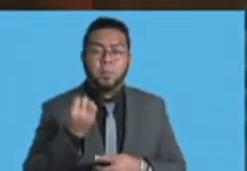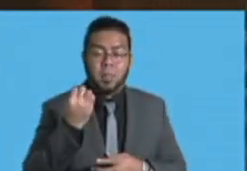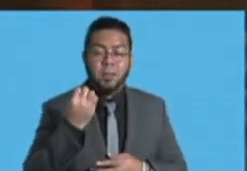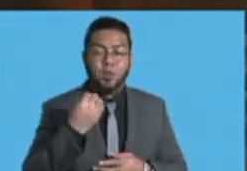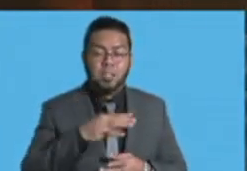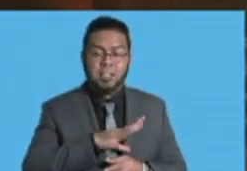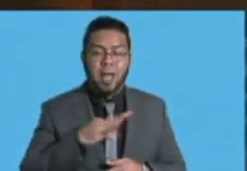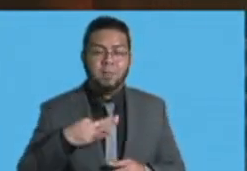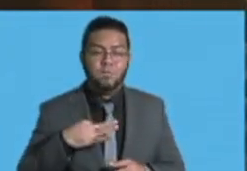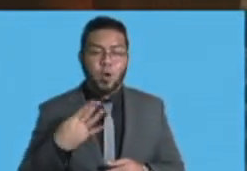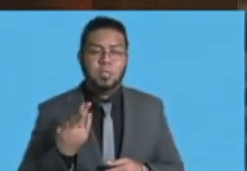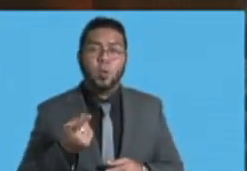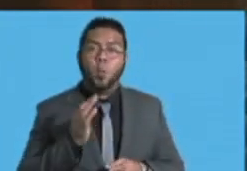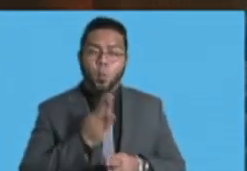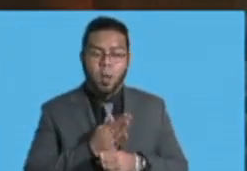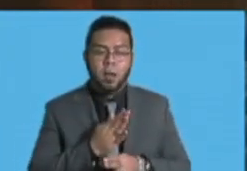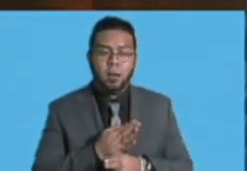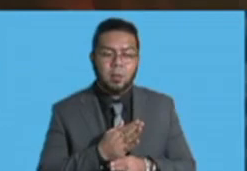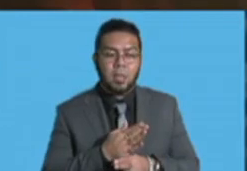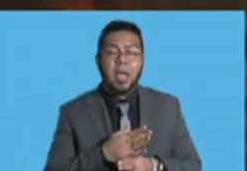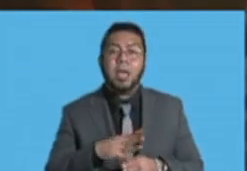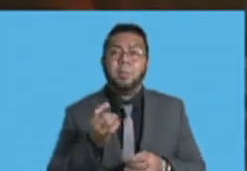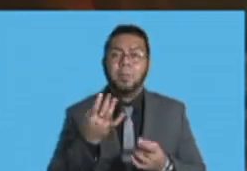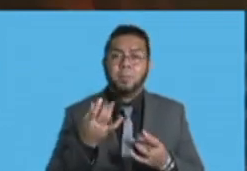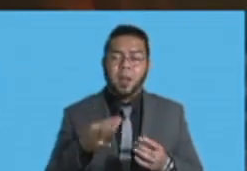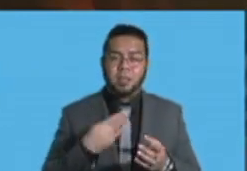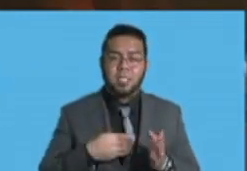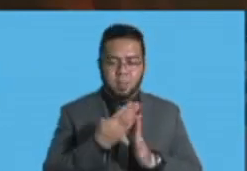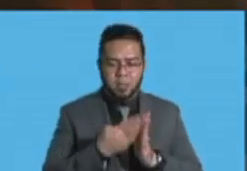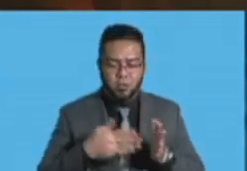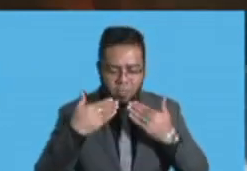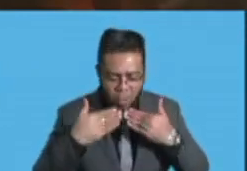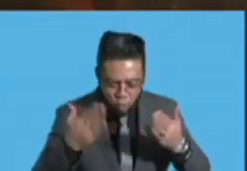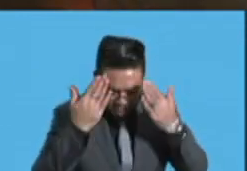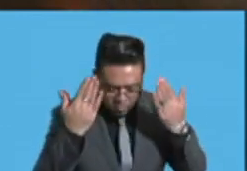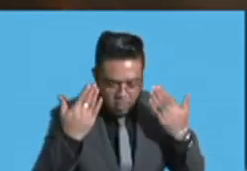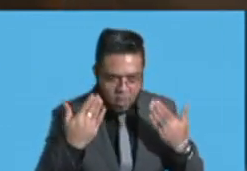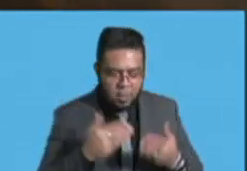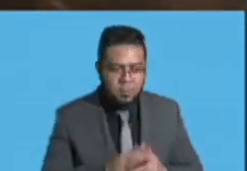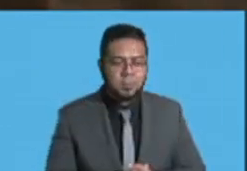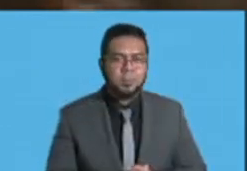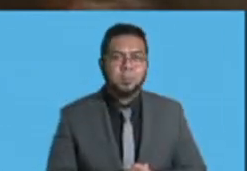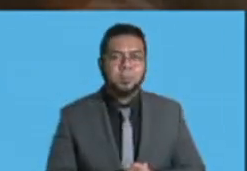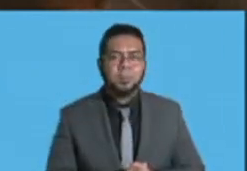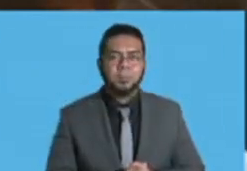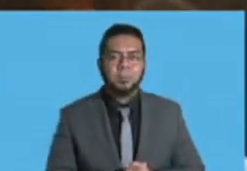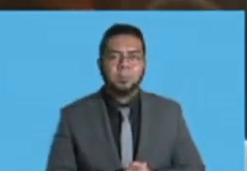for their excellent work in preparing this budget. Thank you, Madam Speaker.